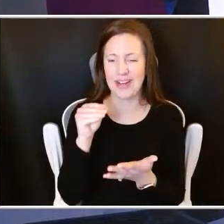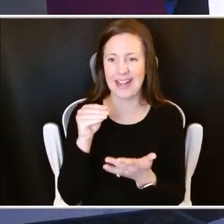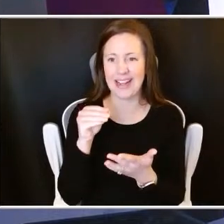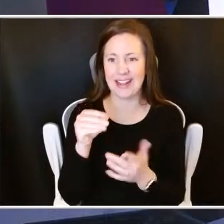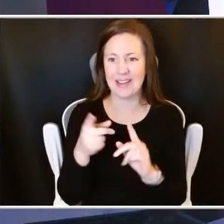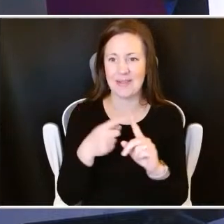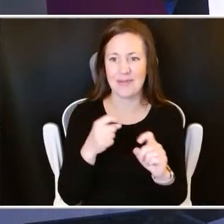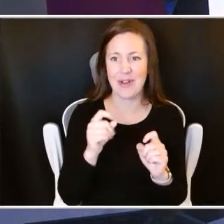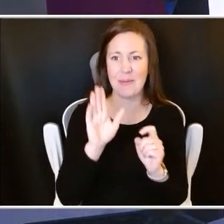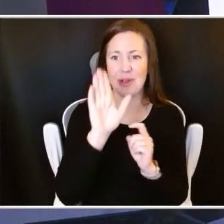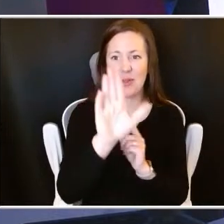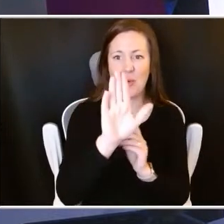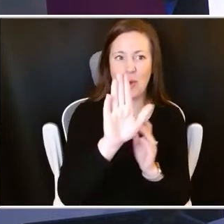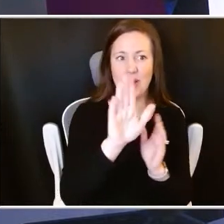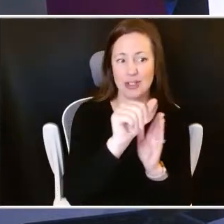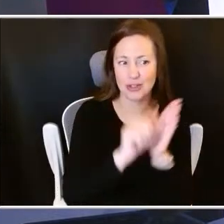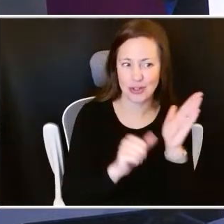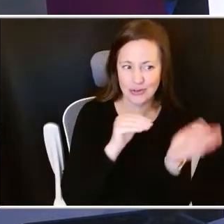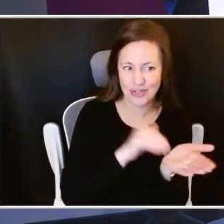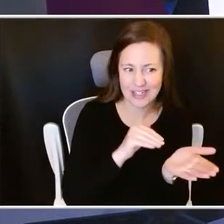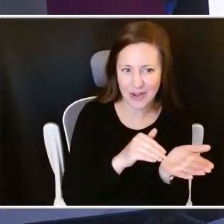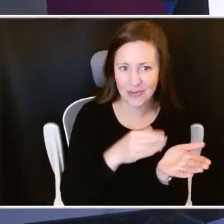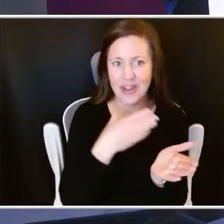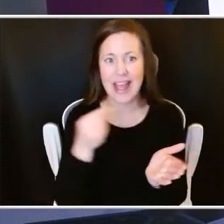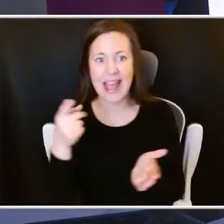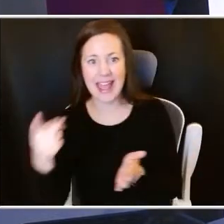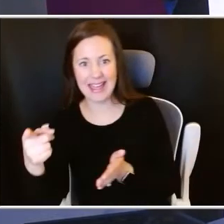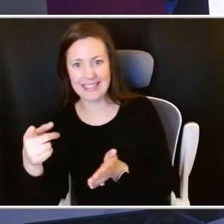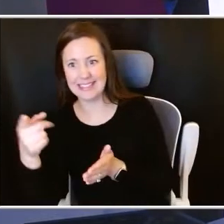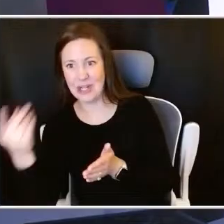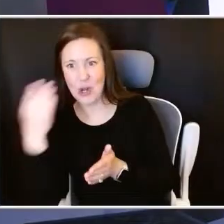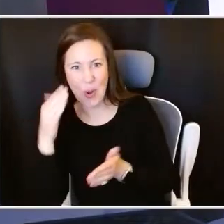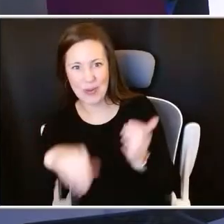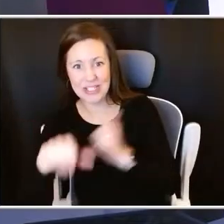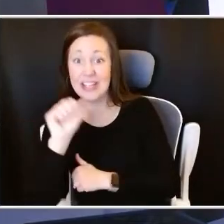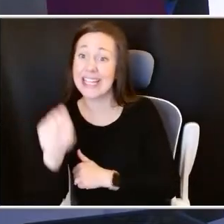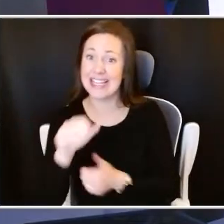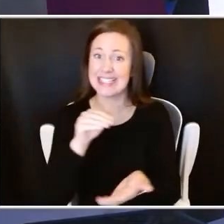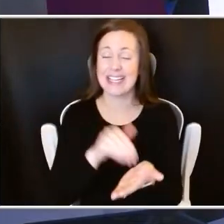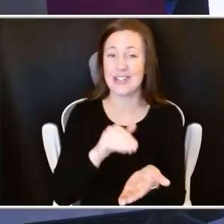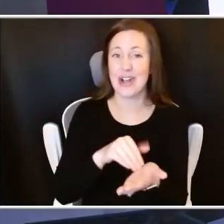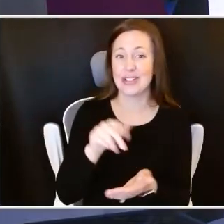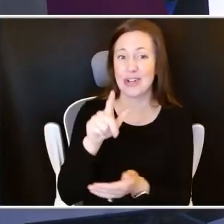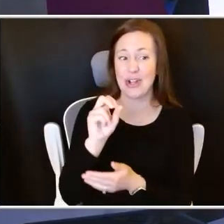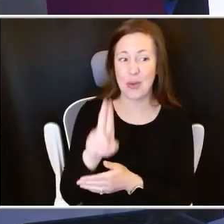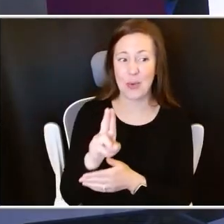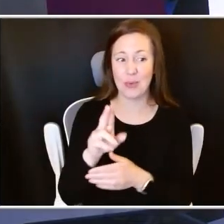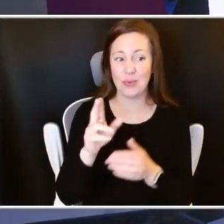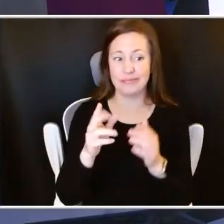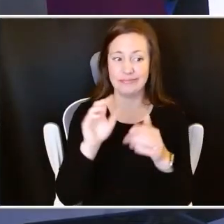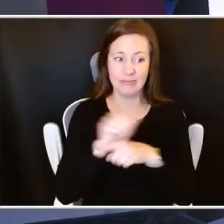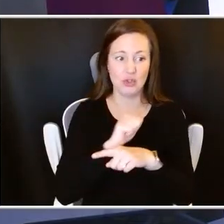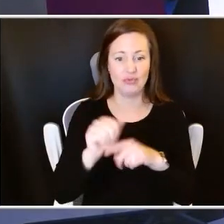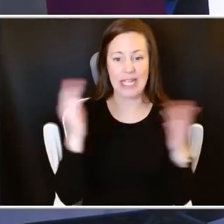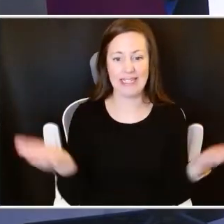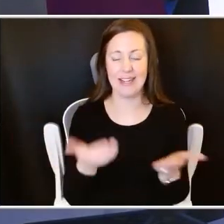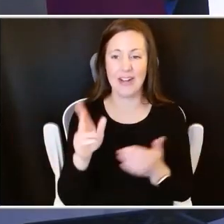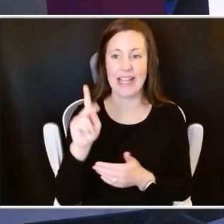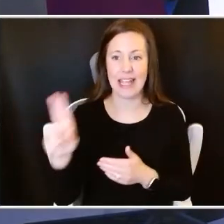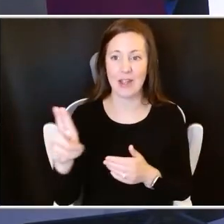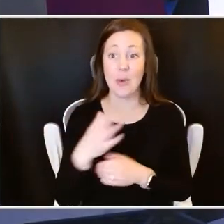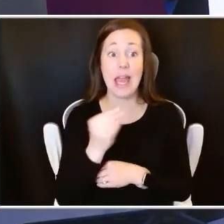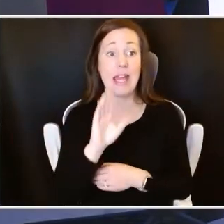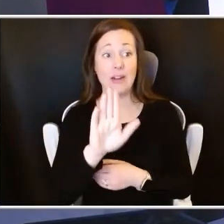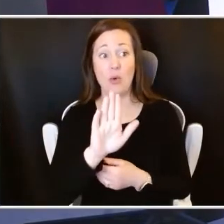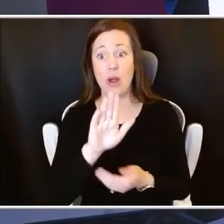your surgeon, because you know Dr. Liu. I do know Dr. Liu. She trained here at KU. And we're going to learn that your doctor, one of your